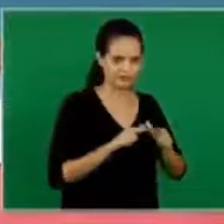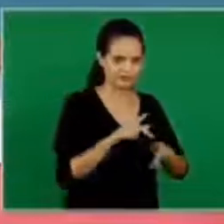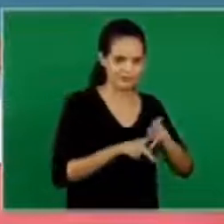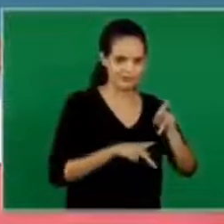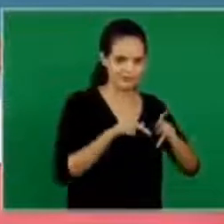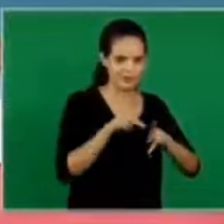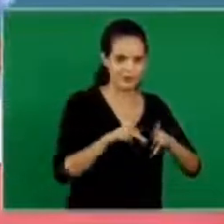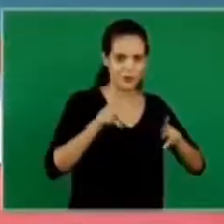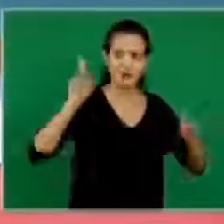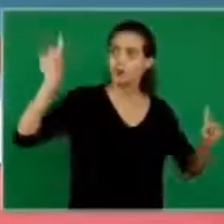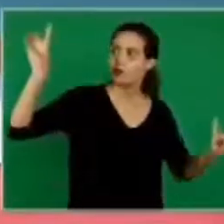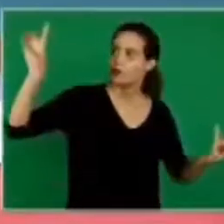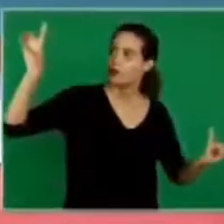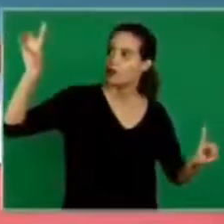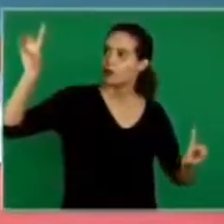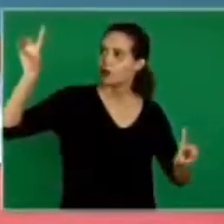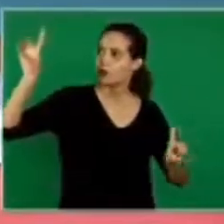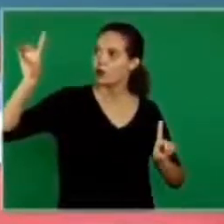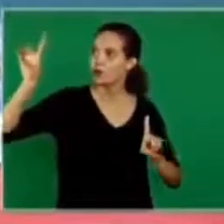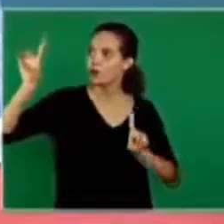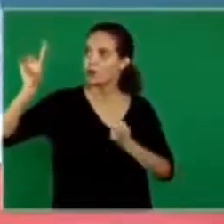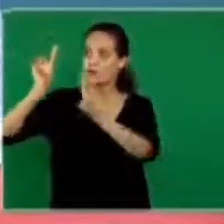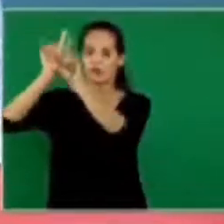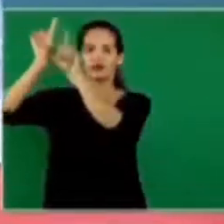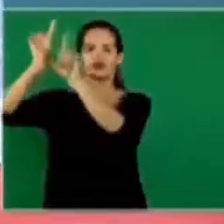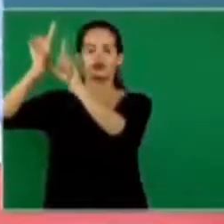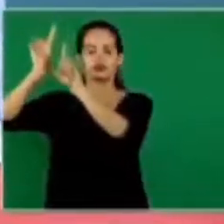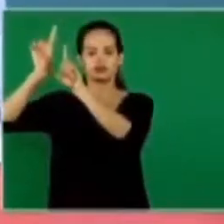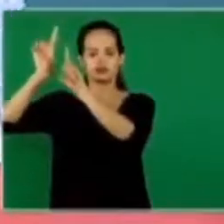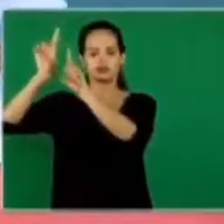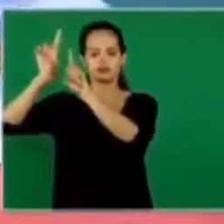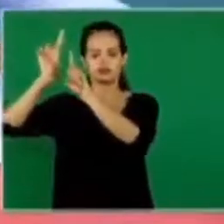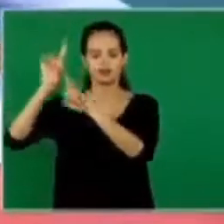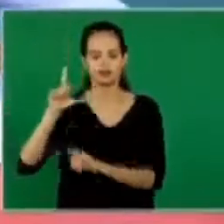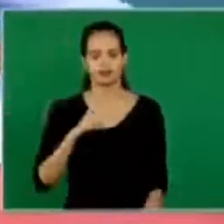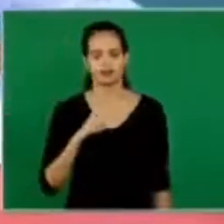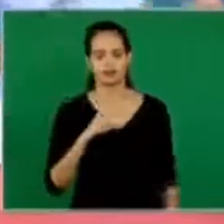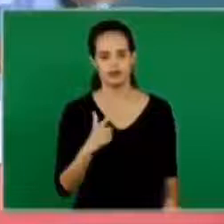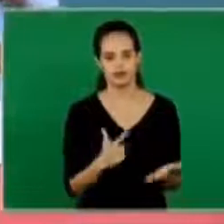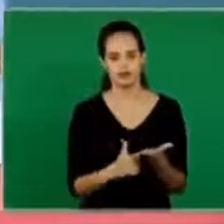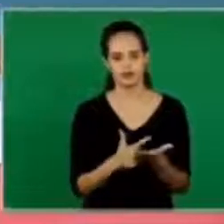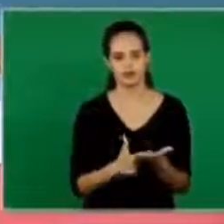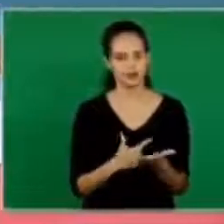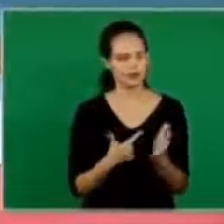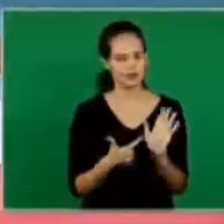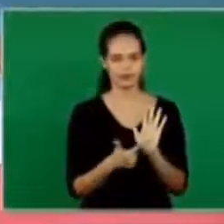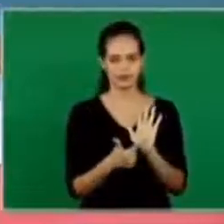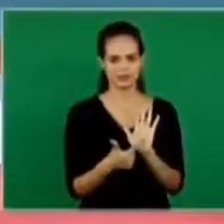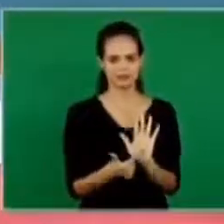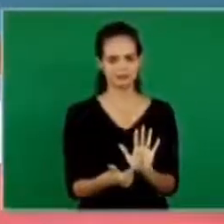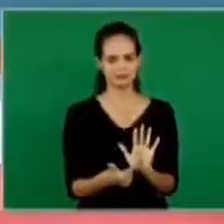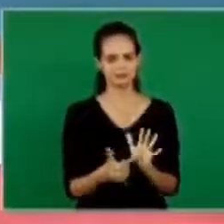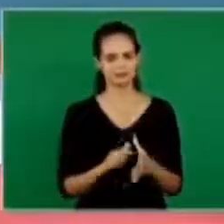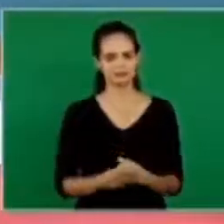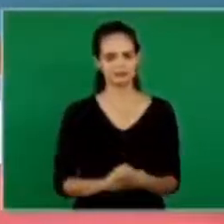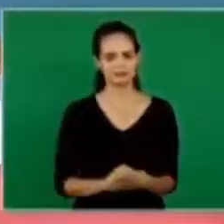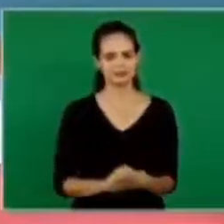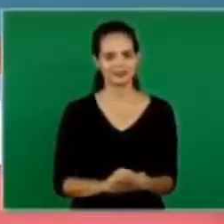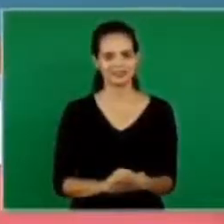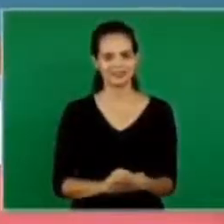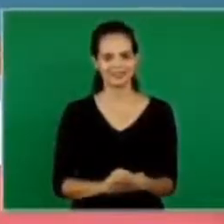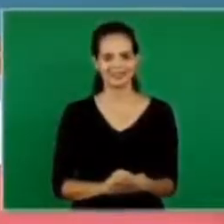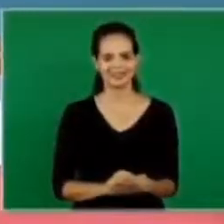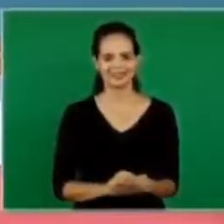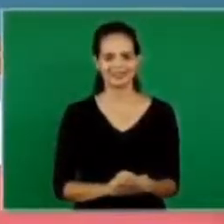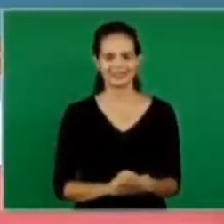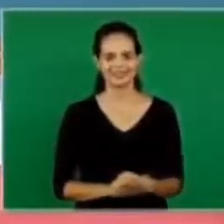song that Pastor Amado always speaks. Who is this that comes? Let me show the youth. Is it possible to